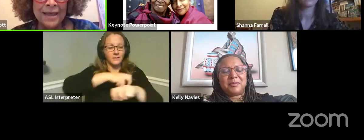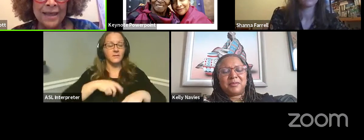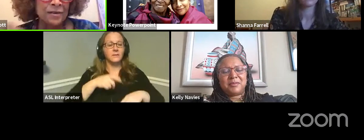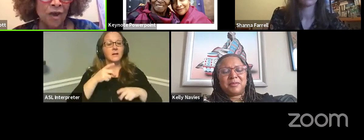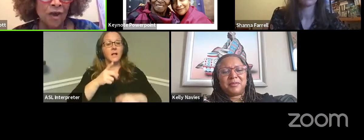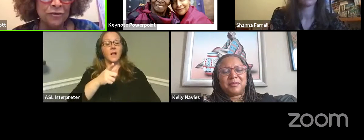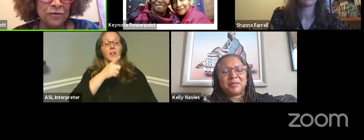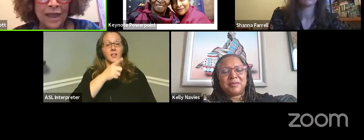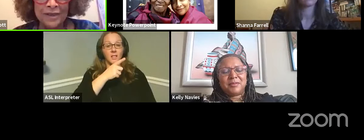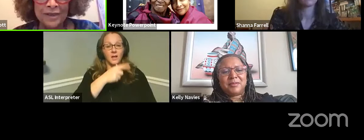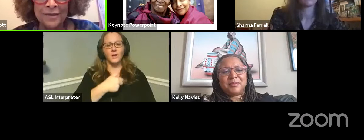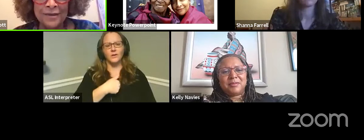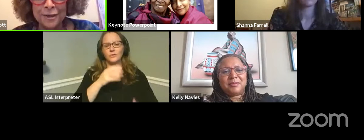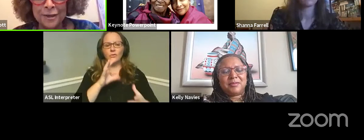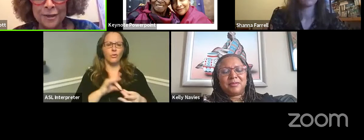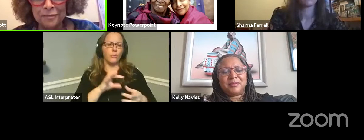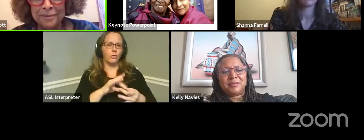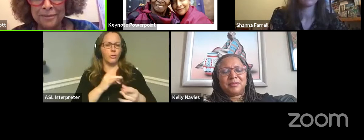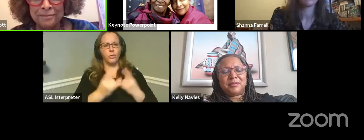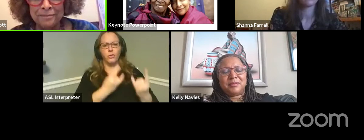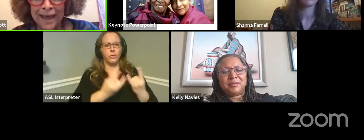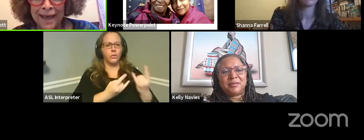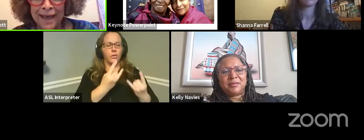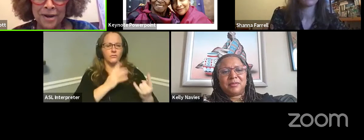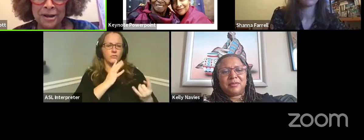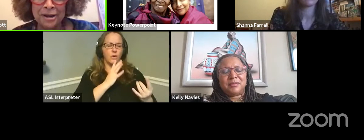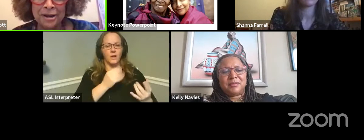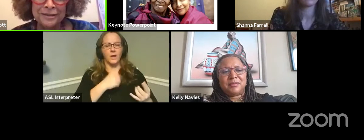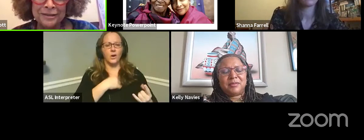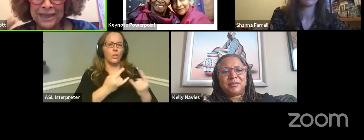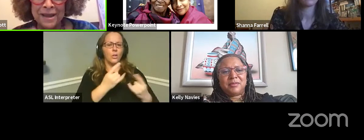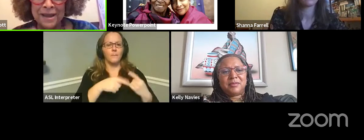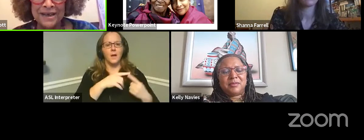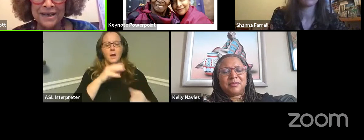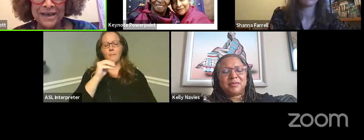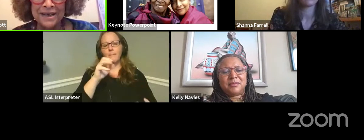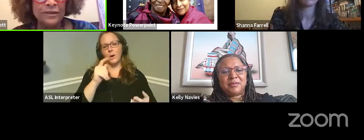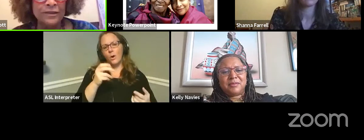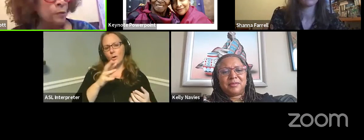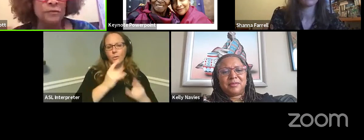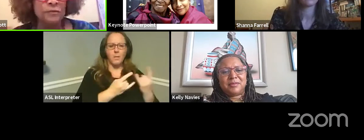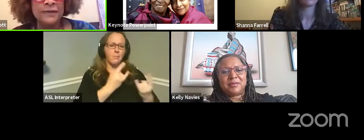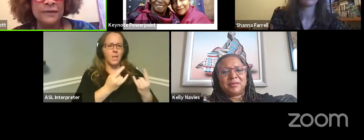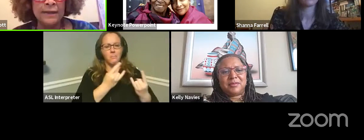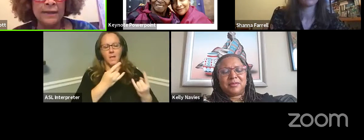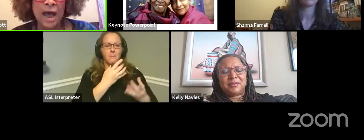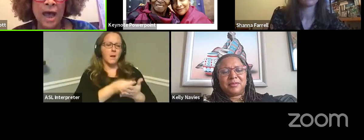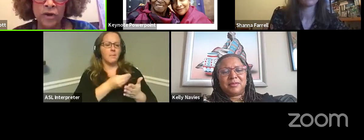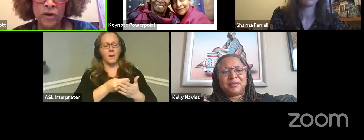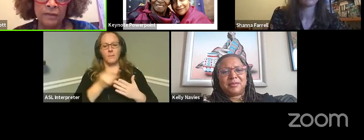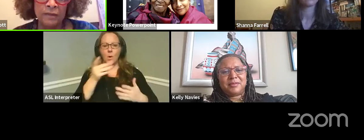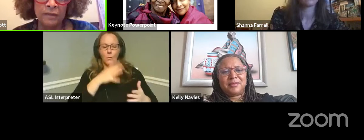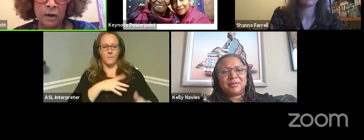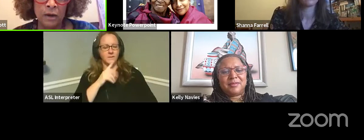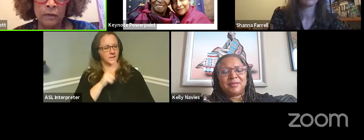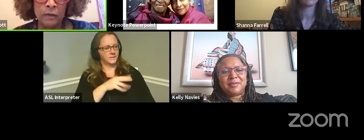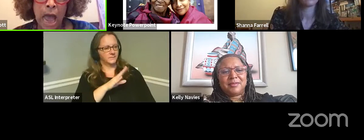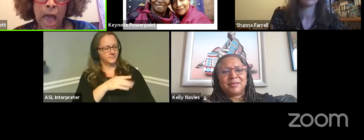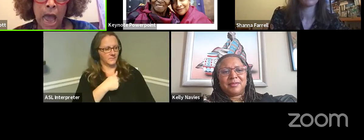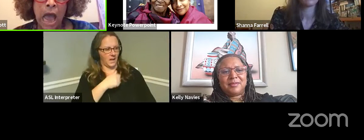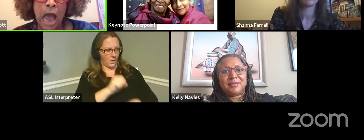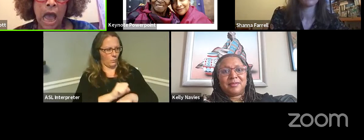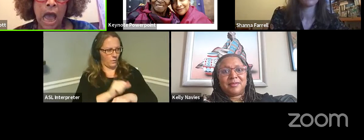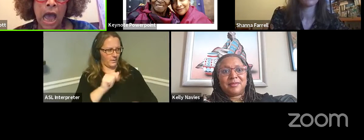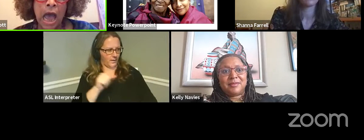lunch, I'd been talking trash and I said, blah, blah, blah, MacArthur, get my money. And the woman turned to me and said, I work at the MacArthur.